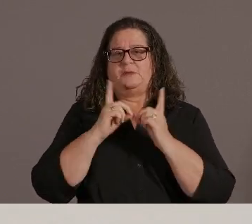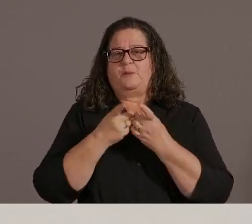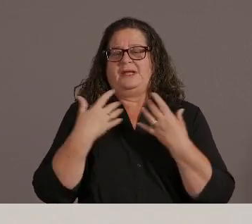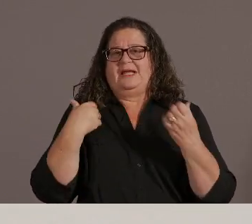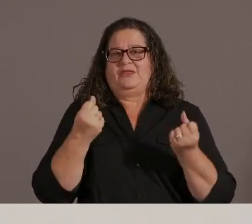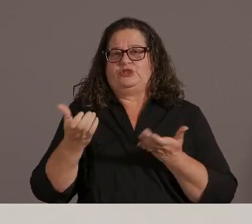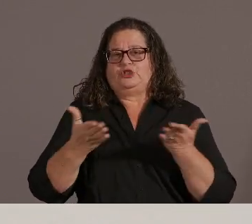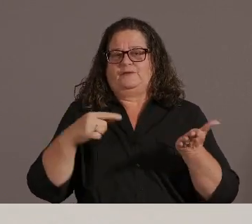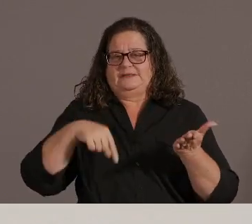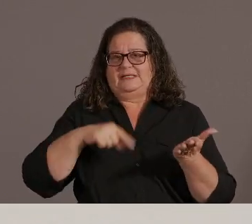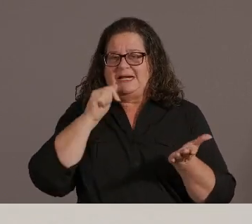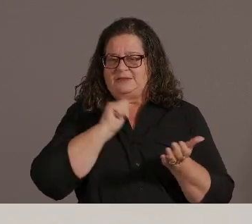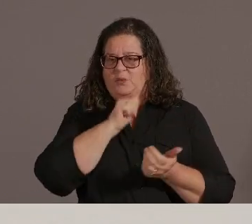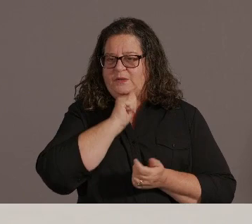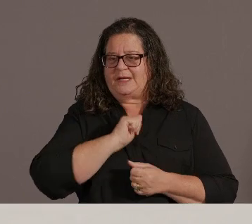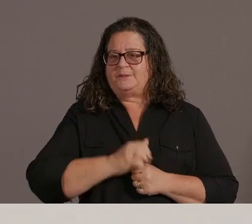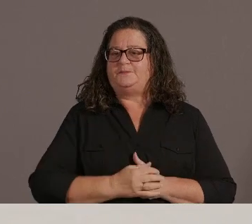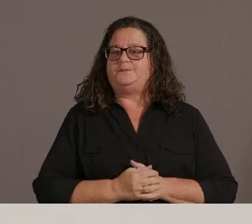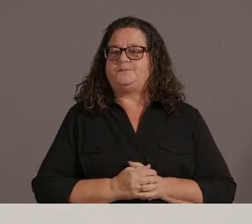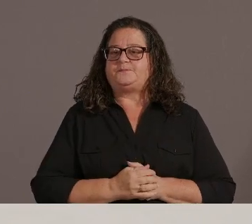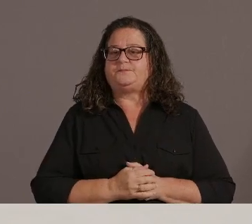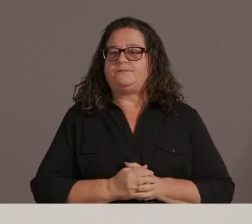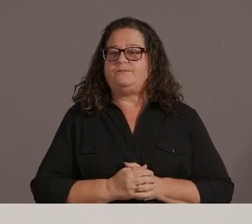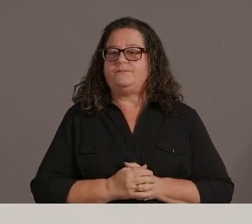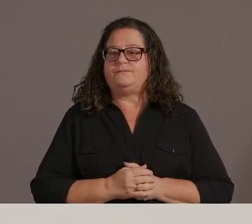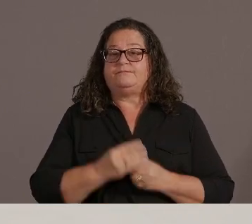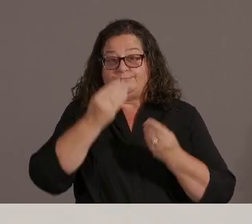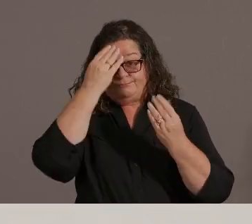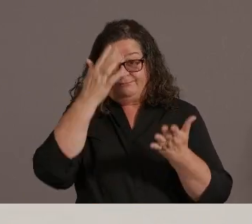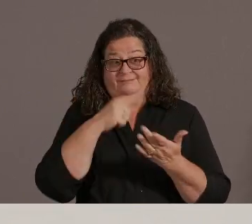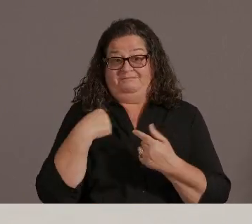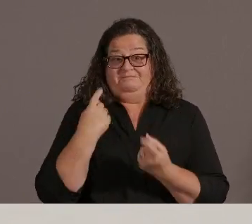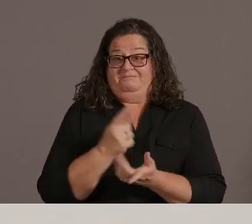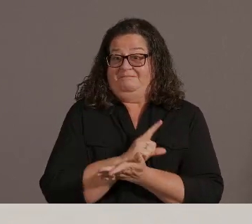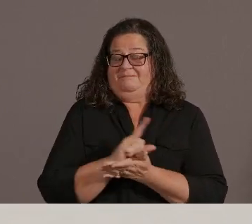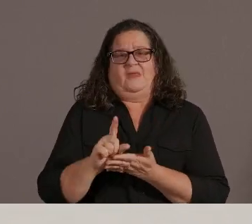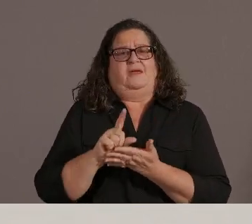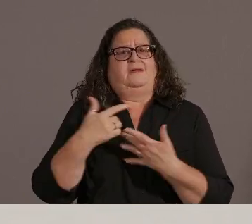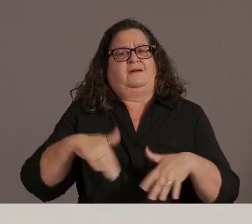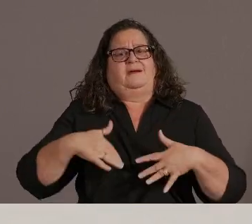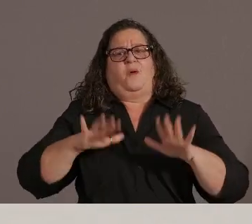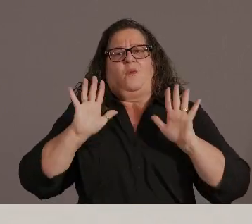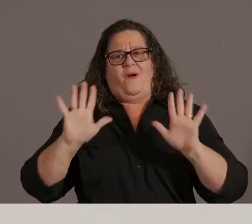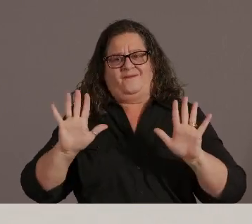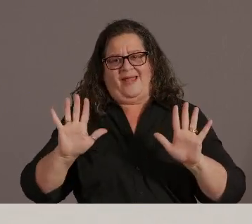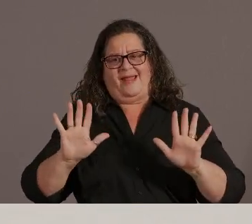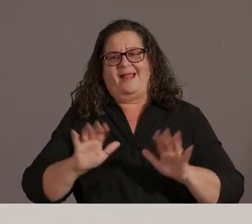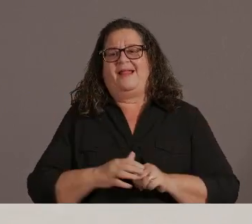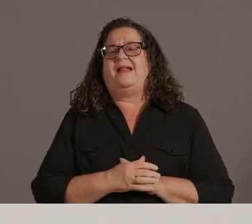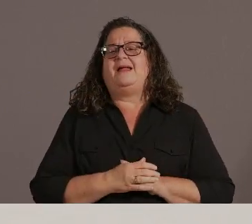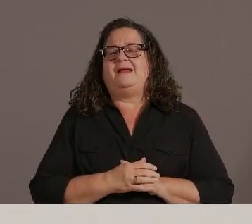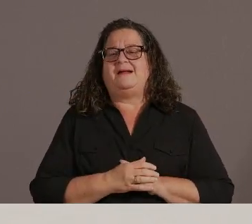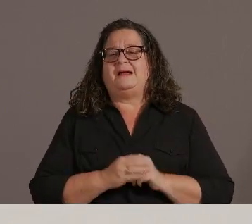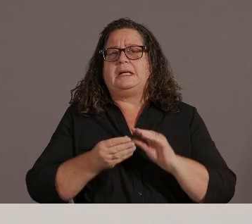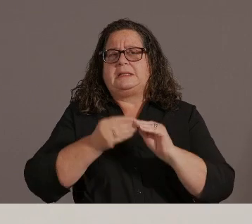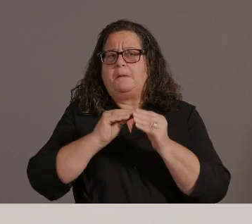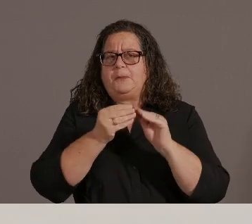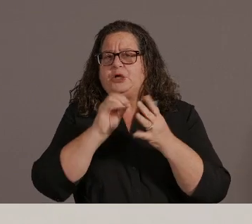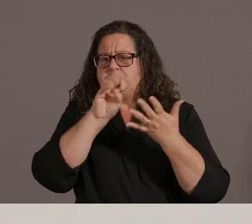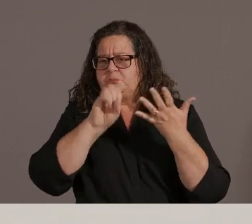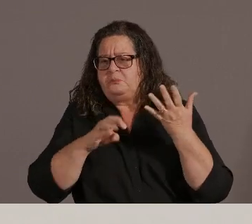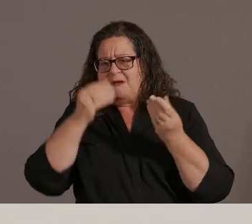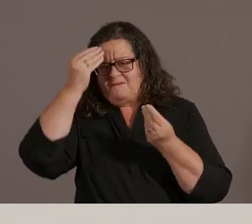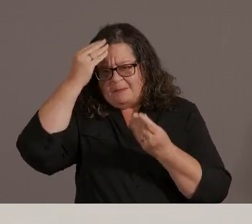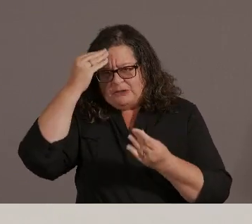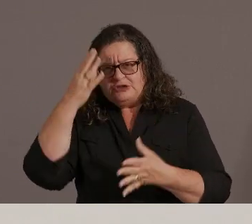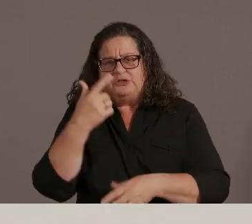through the data, where we are on vaccine distribution, and some exciting announcements that we made this week. But as always, I'll